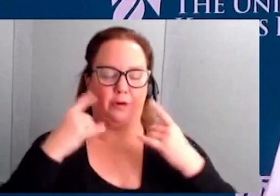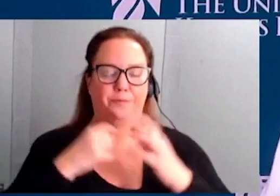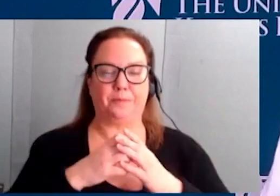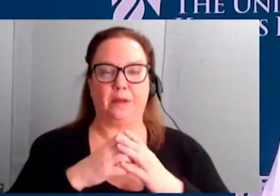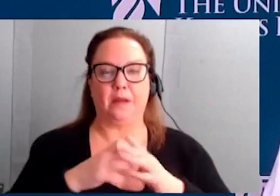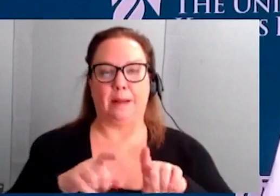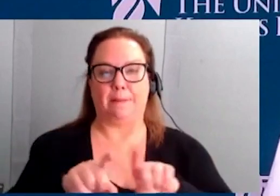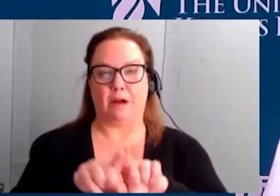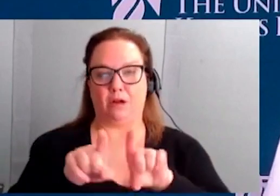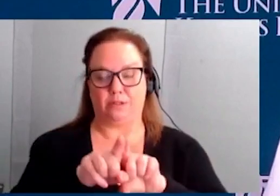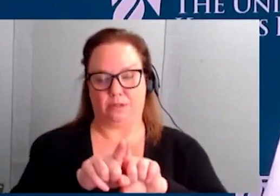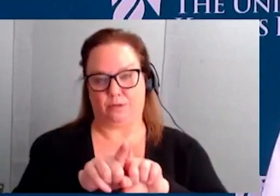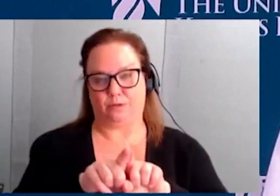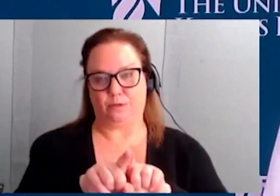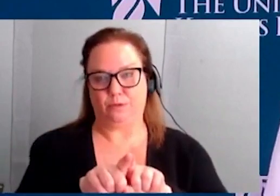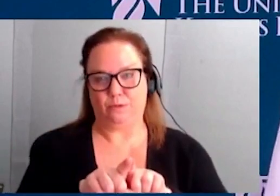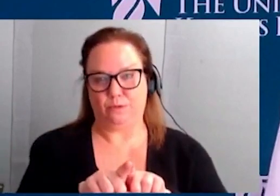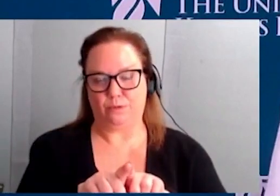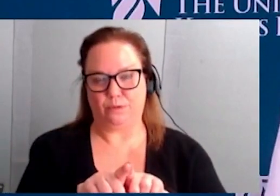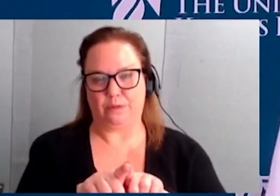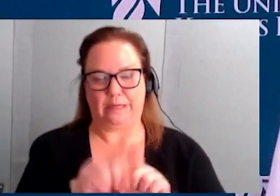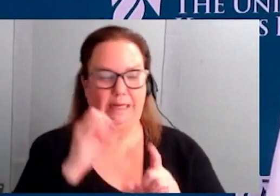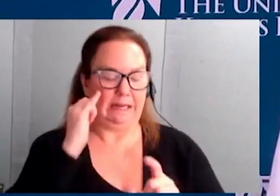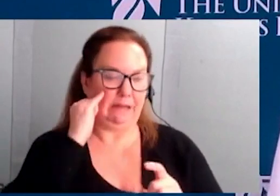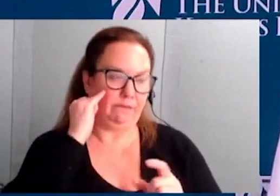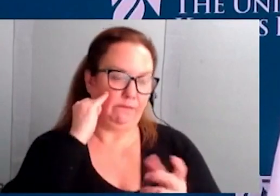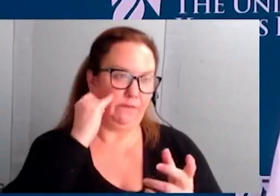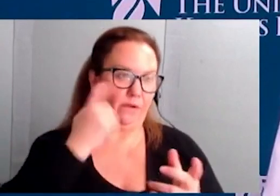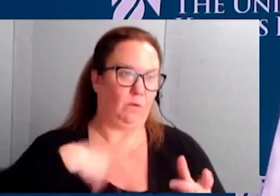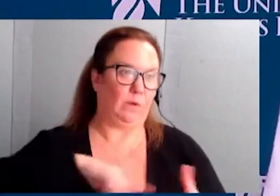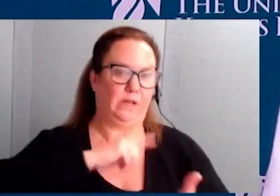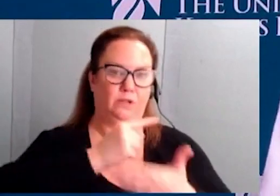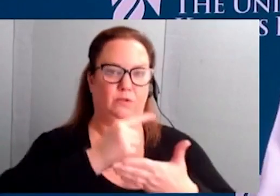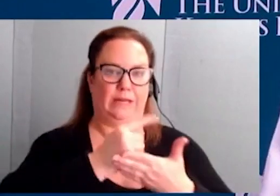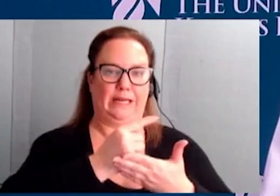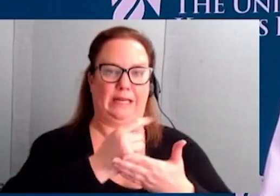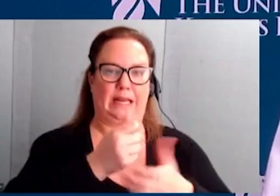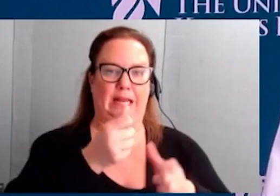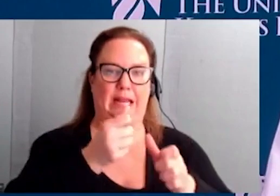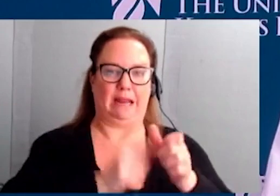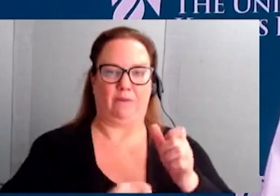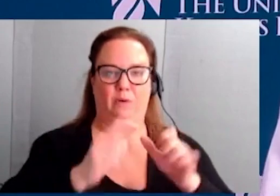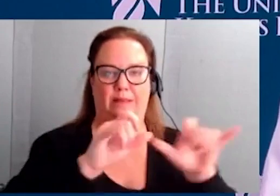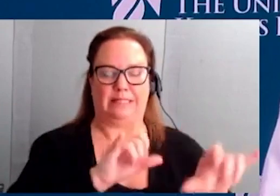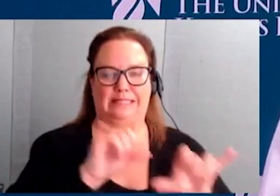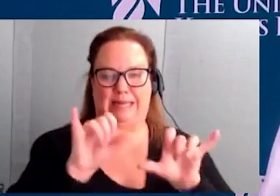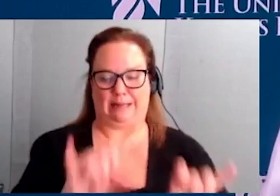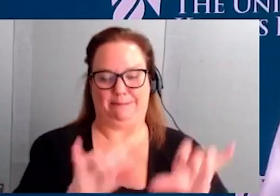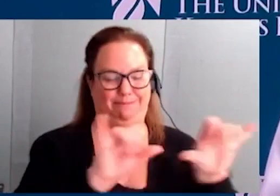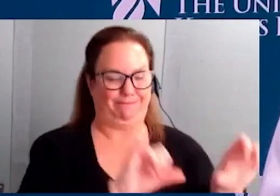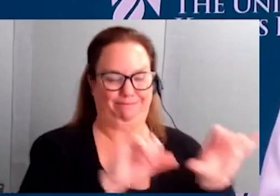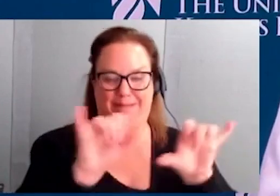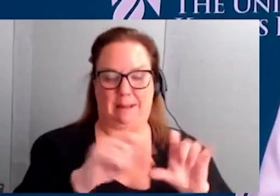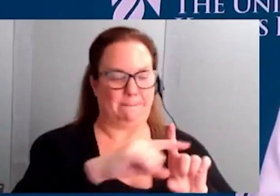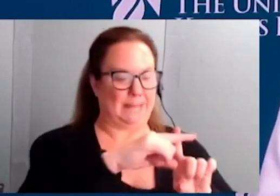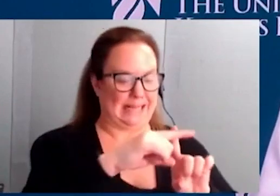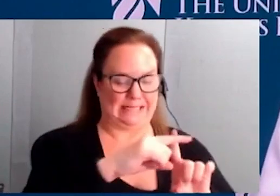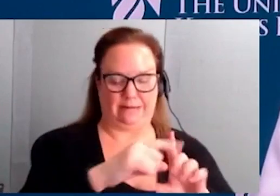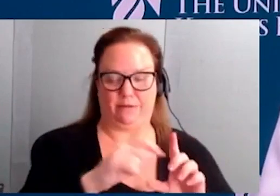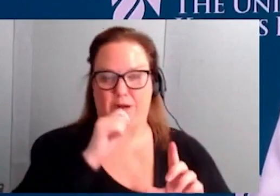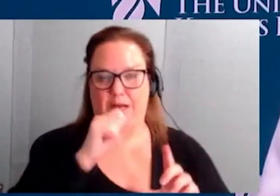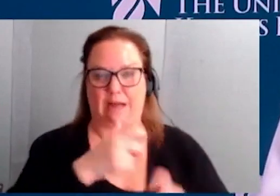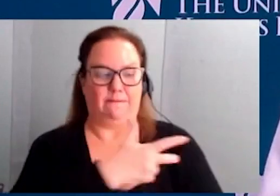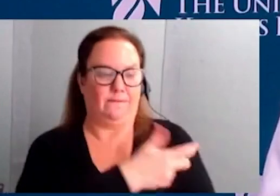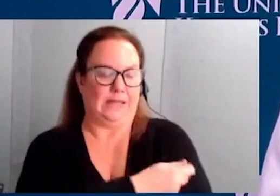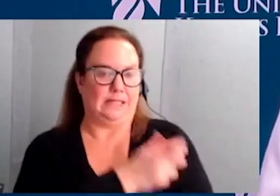allow, let's say that we have, and I would say that we treat everybody the same if they're positive, knowing that vaccinated moms